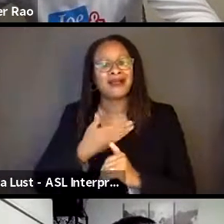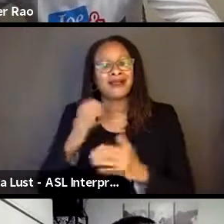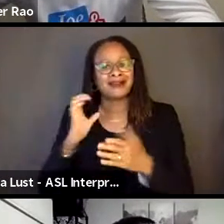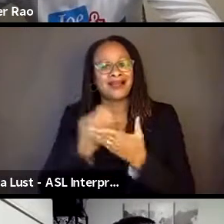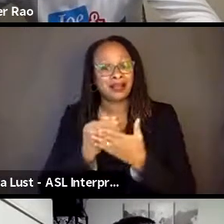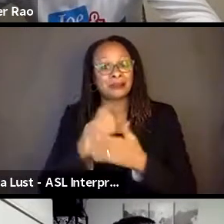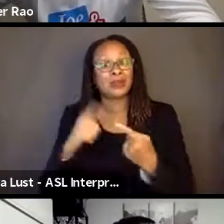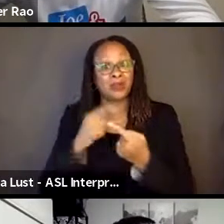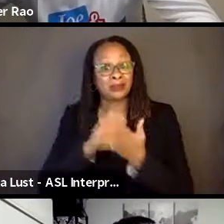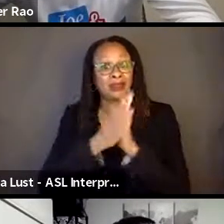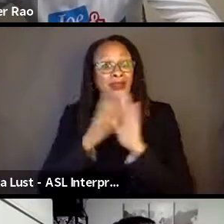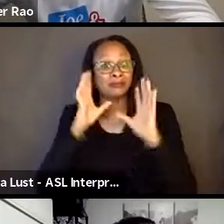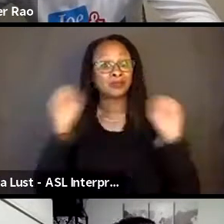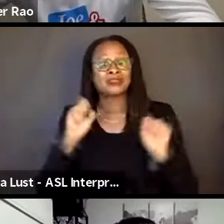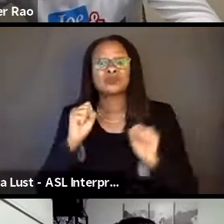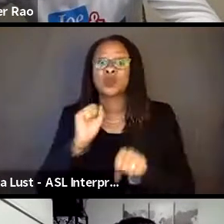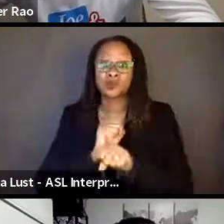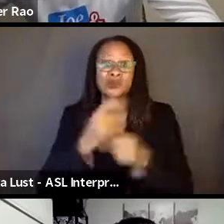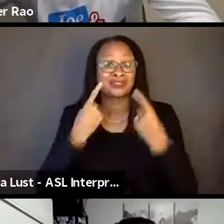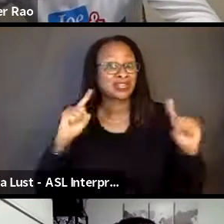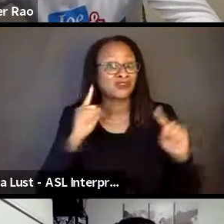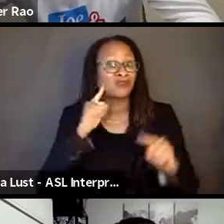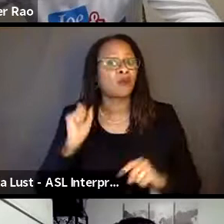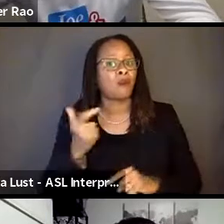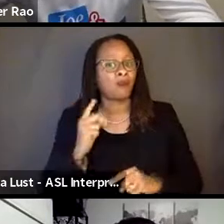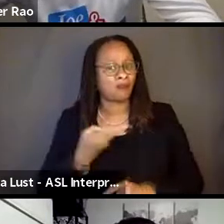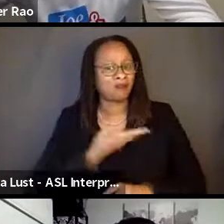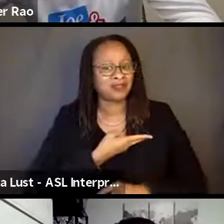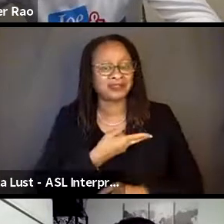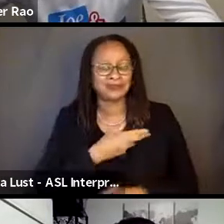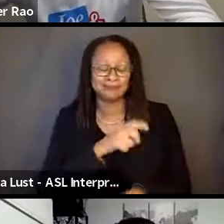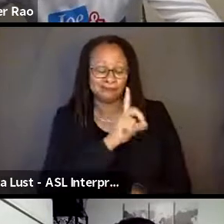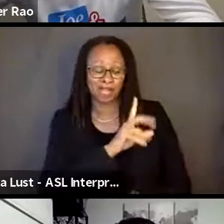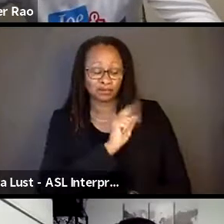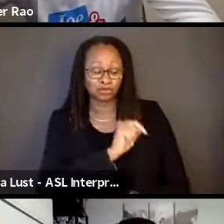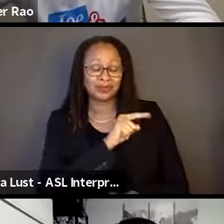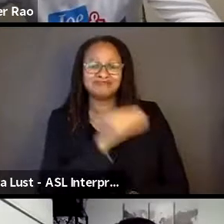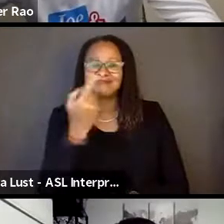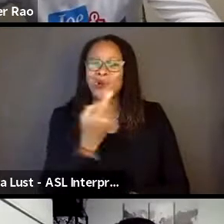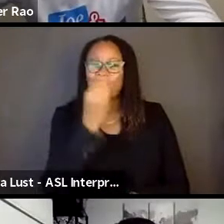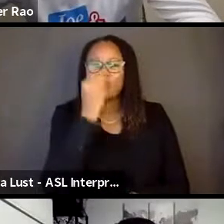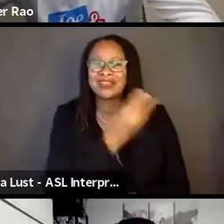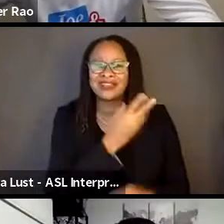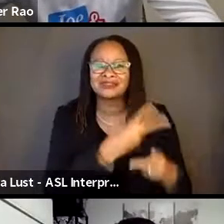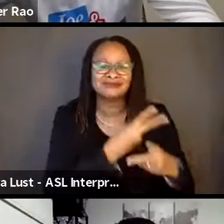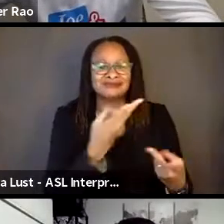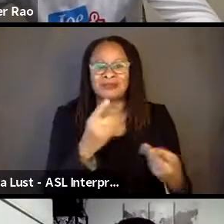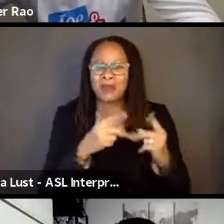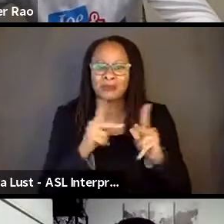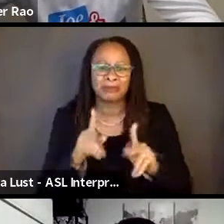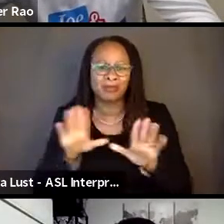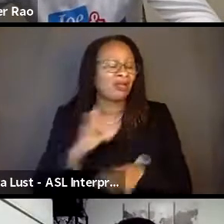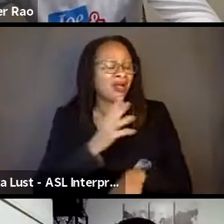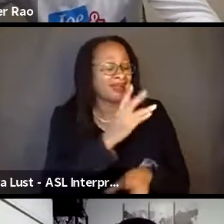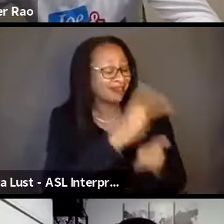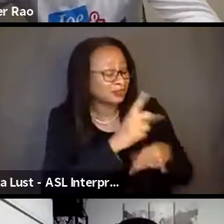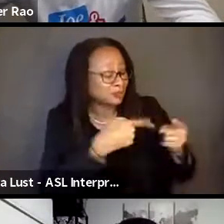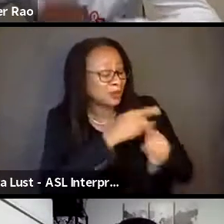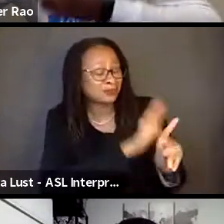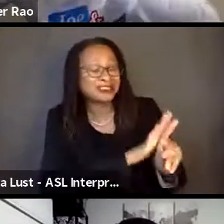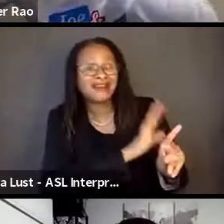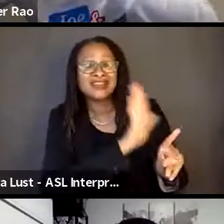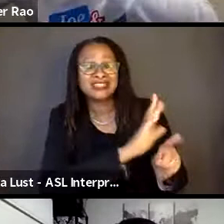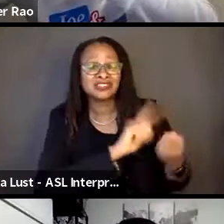works for all of us. Unlike Donald Trump, who only cares about himself, Joe will be a